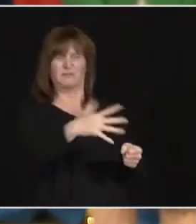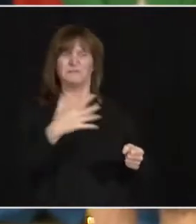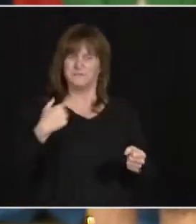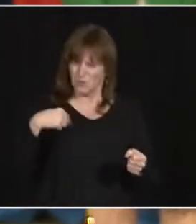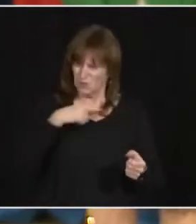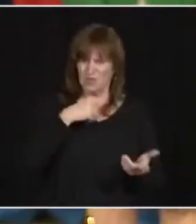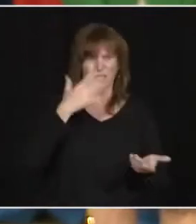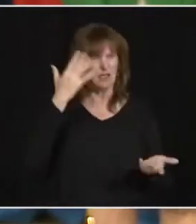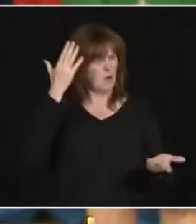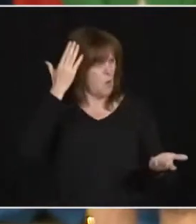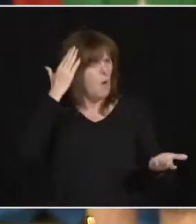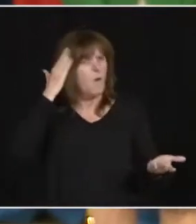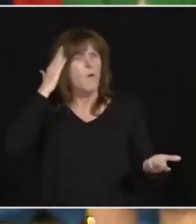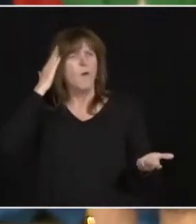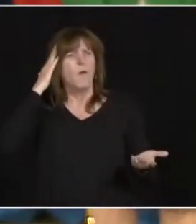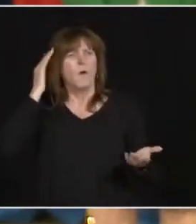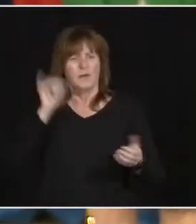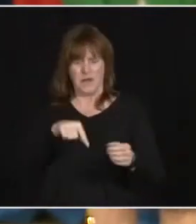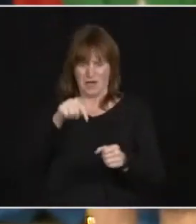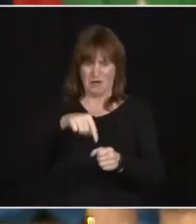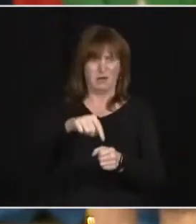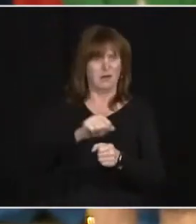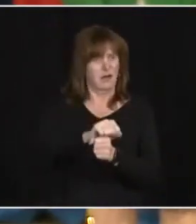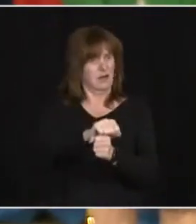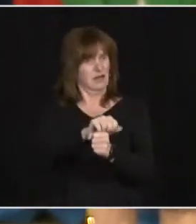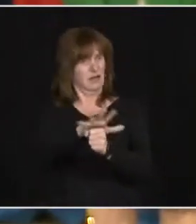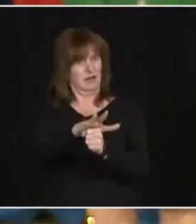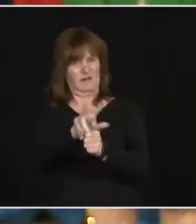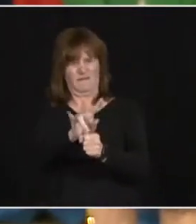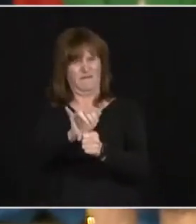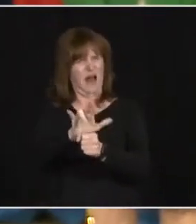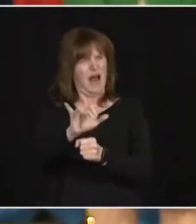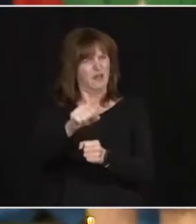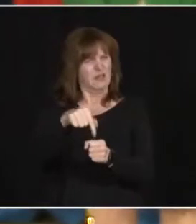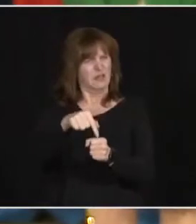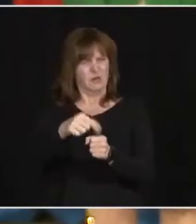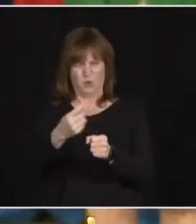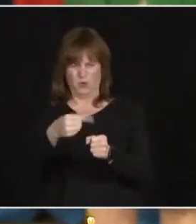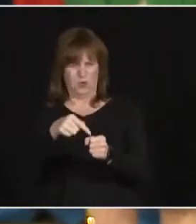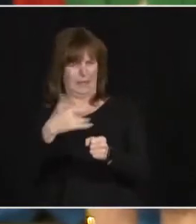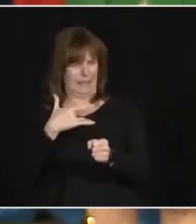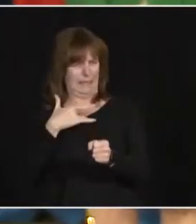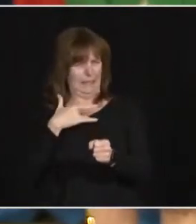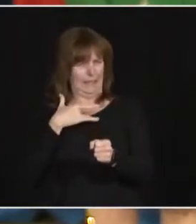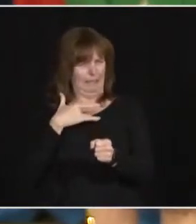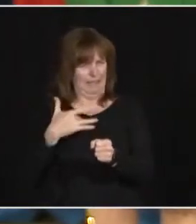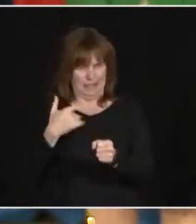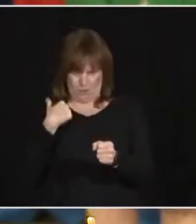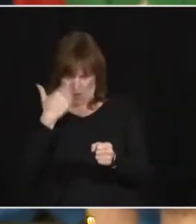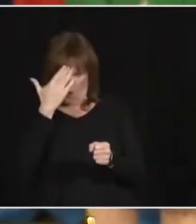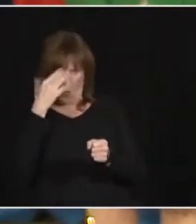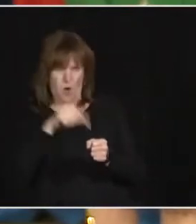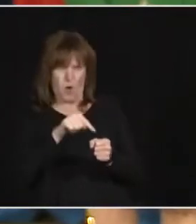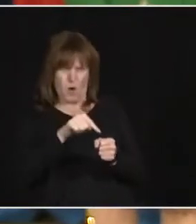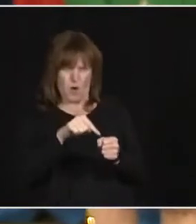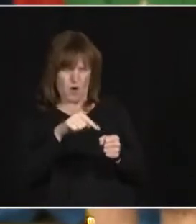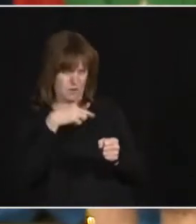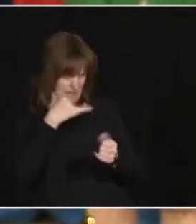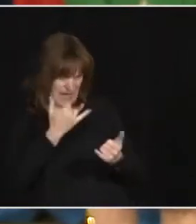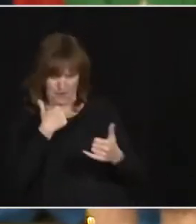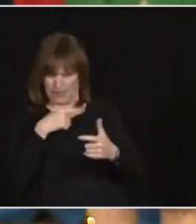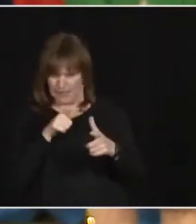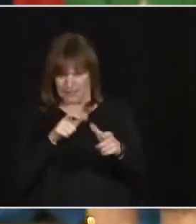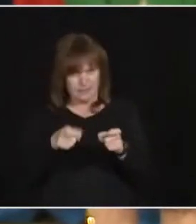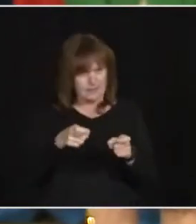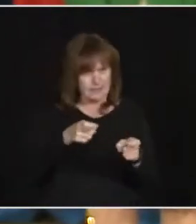how viruses like COVID-19 work, and they know how to stop this virus dead in its tracks.